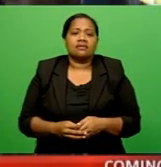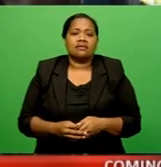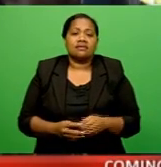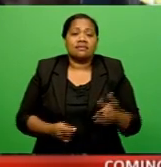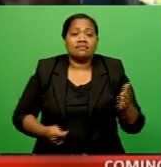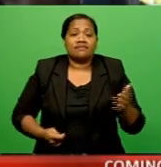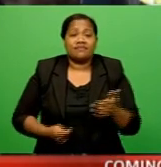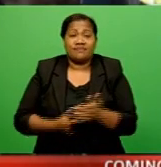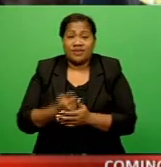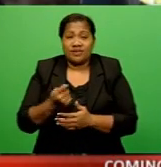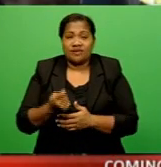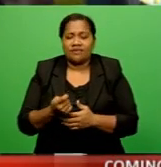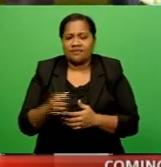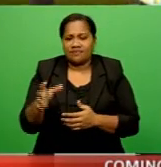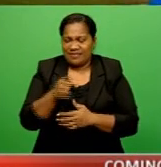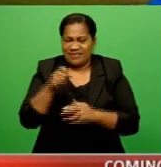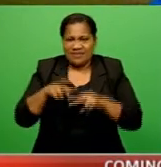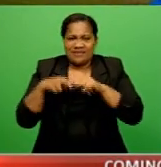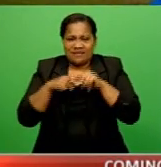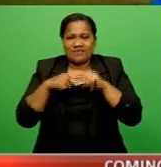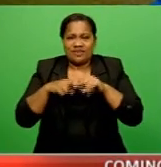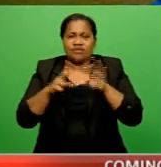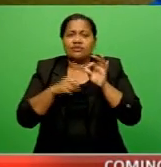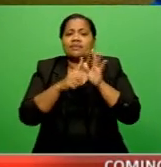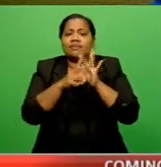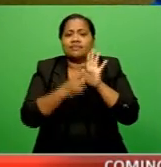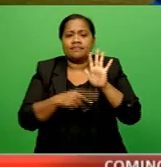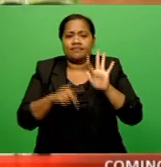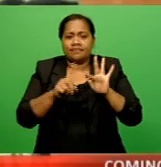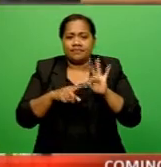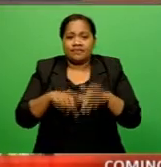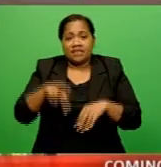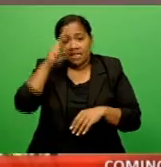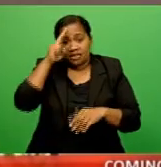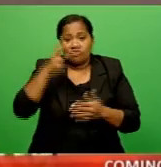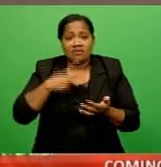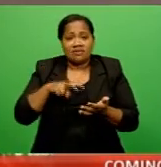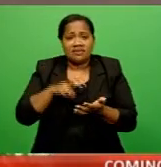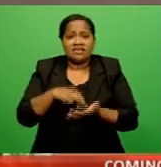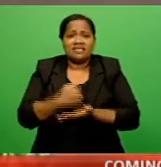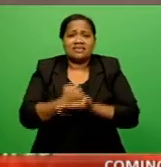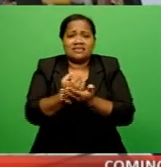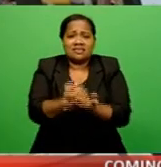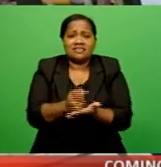paid off, claims Fiji Pine. And